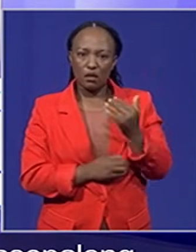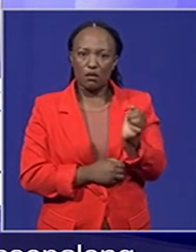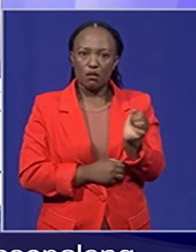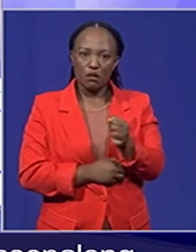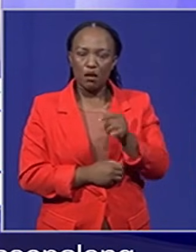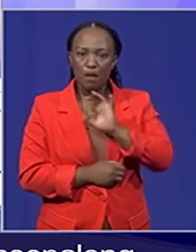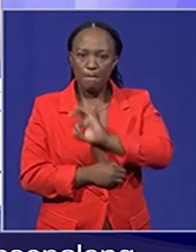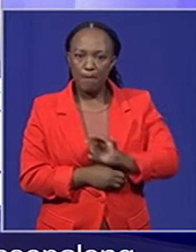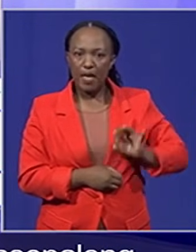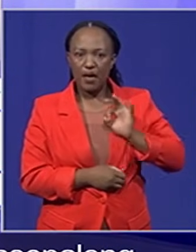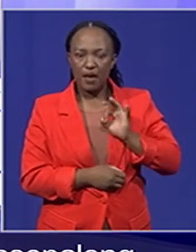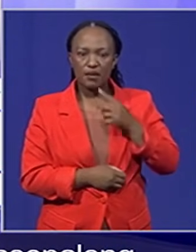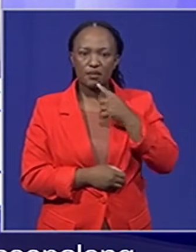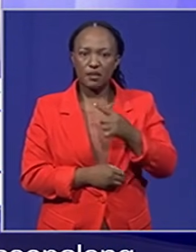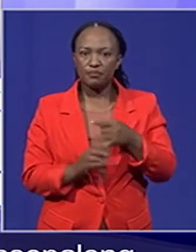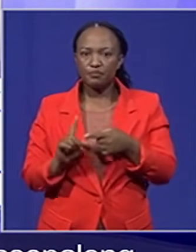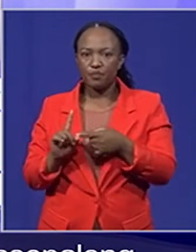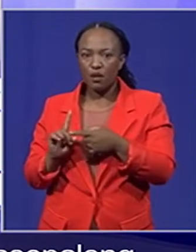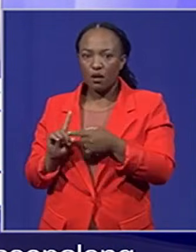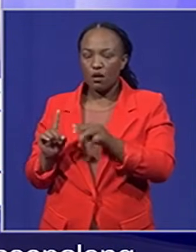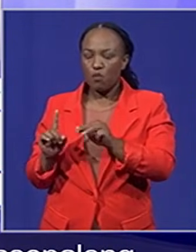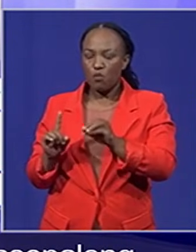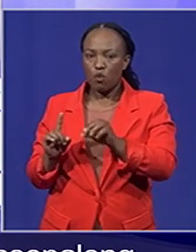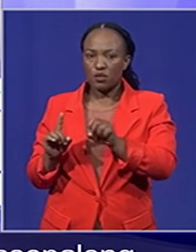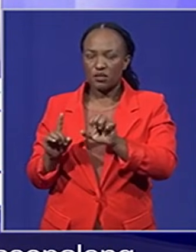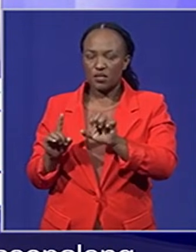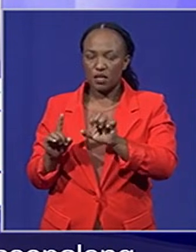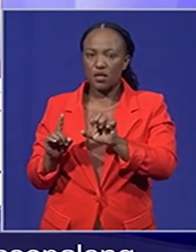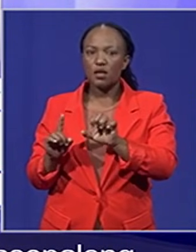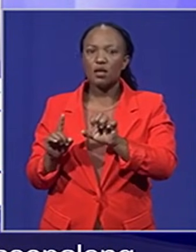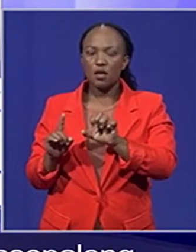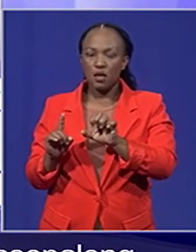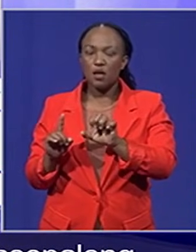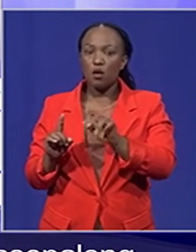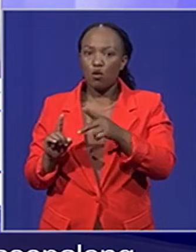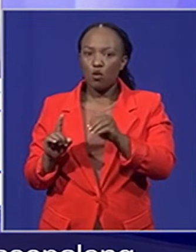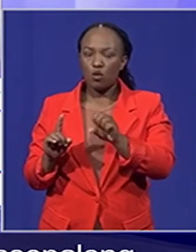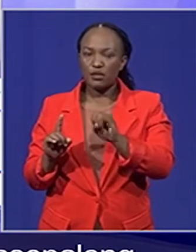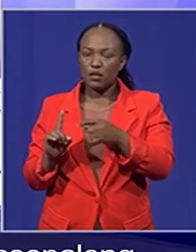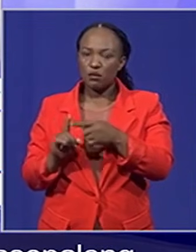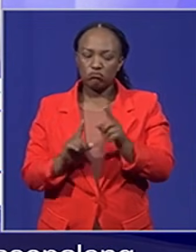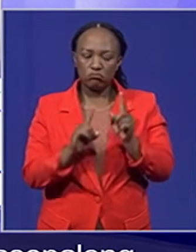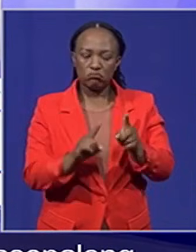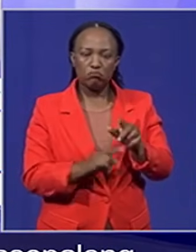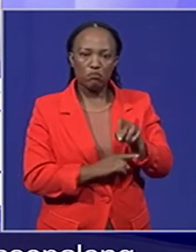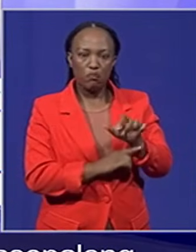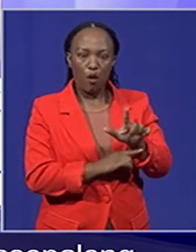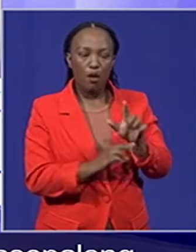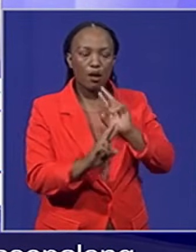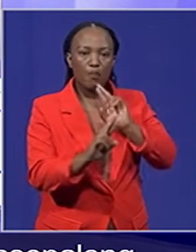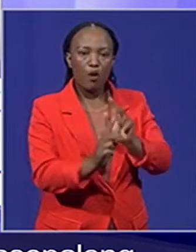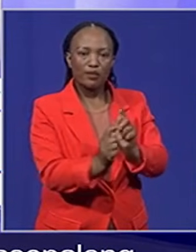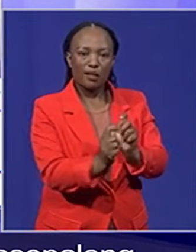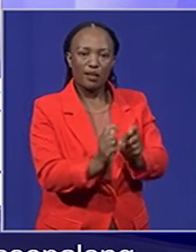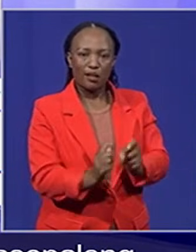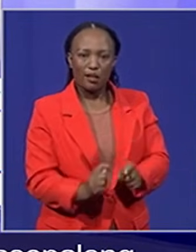o latofatša ge Mokgotsi a laetše mošomi mmogo wa pele wa masepala Thabo Bester go kgotla-kgotlana le pego yeo ya ka ga go thwalwa